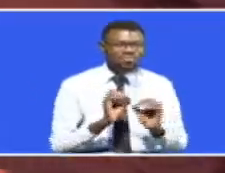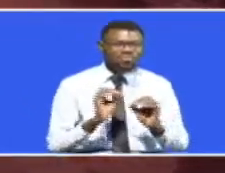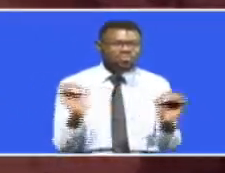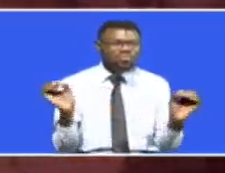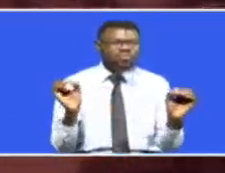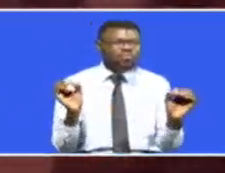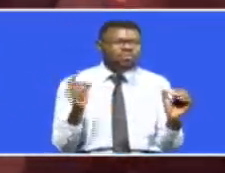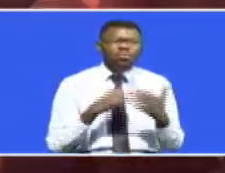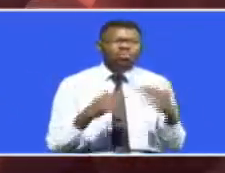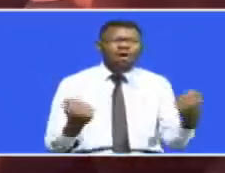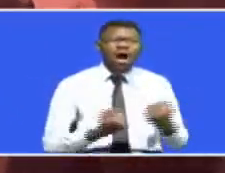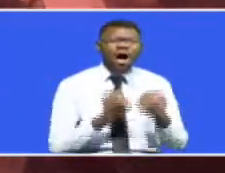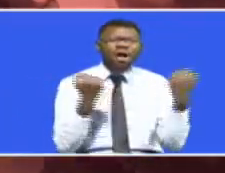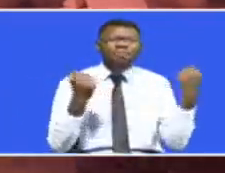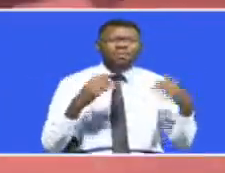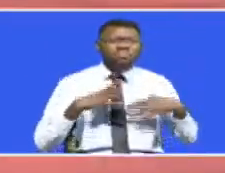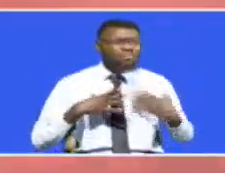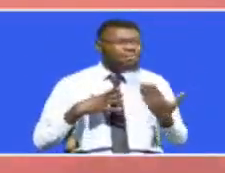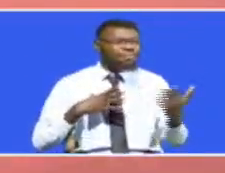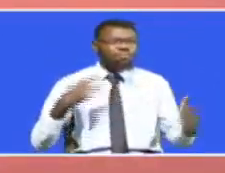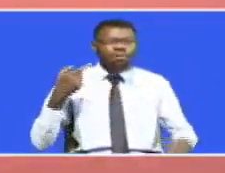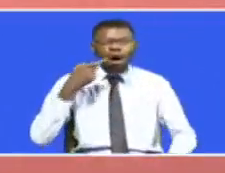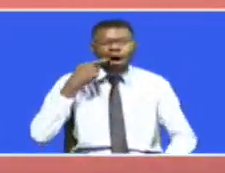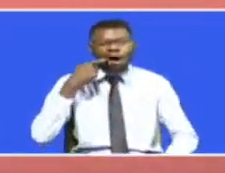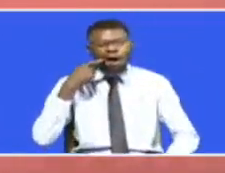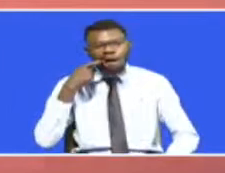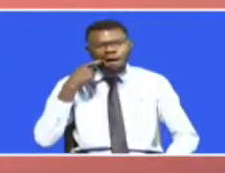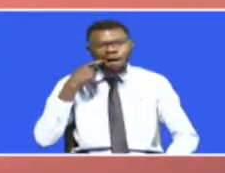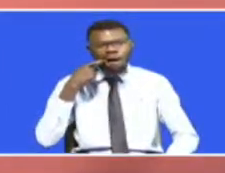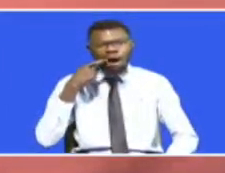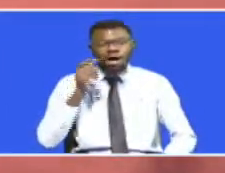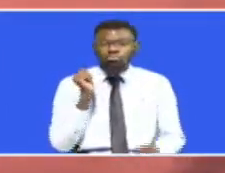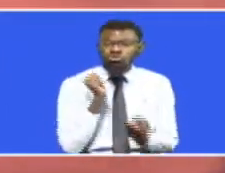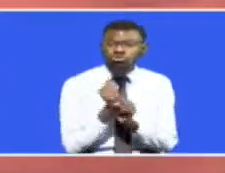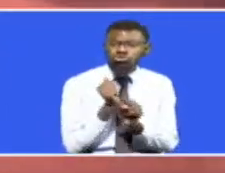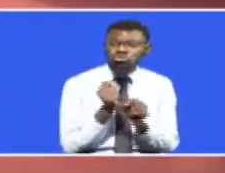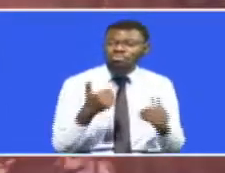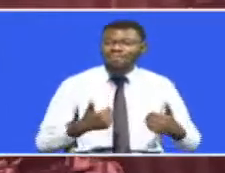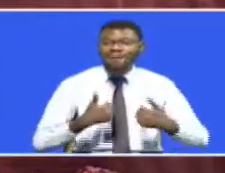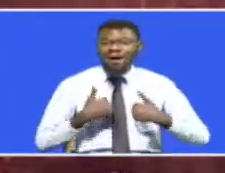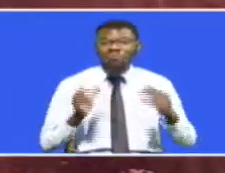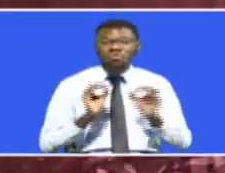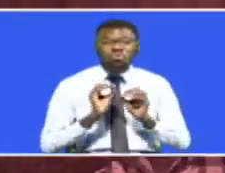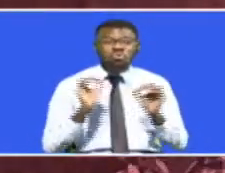happens to the already addicted population who mostly are jobless?